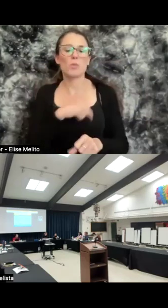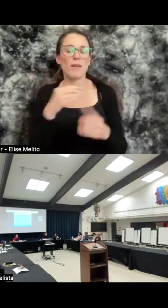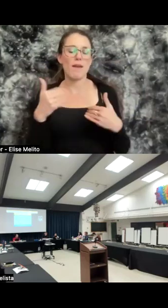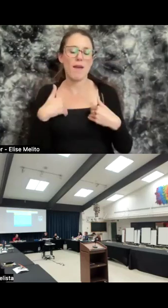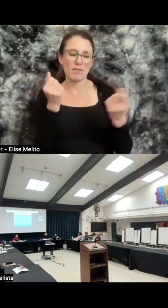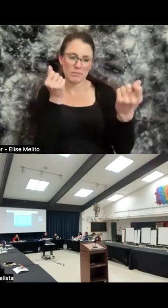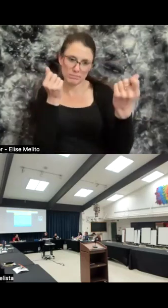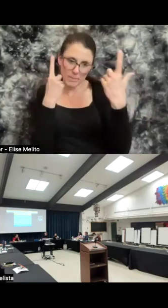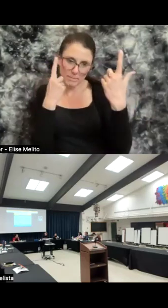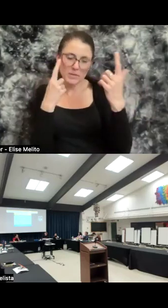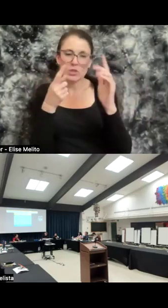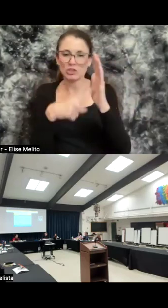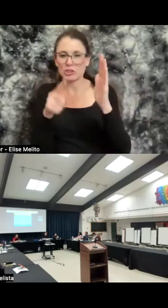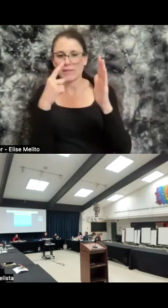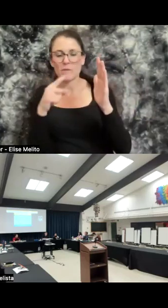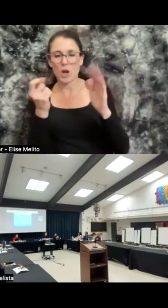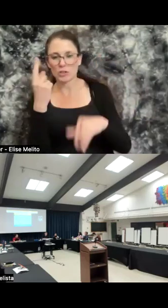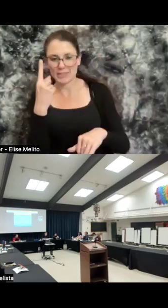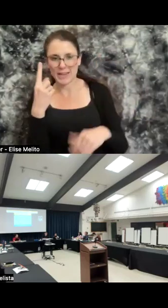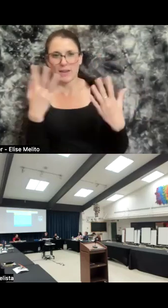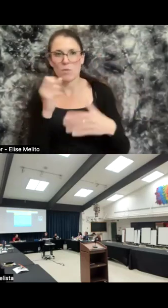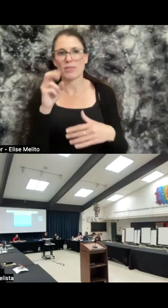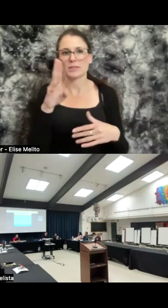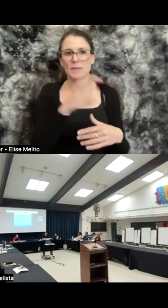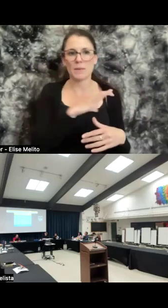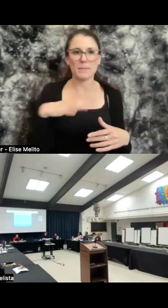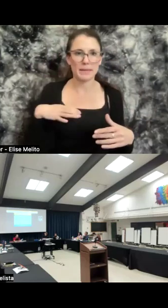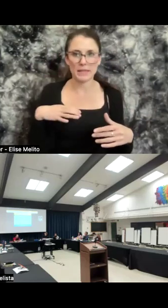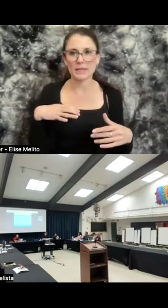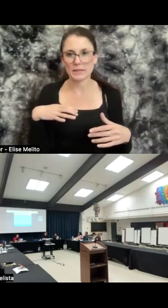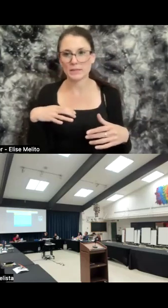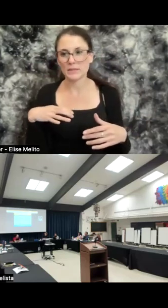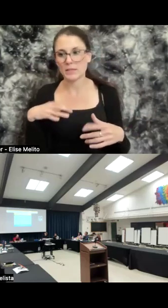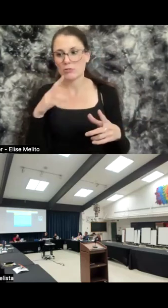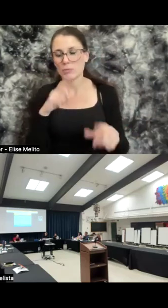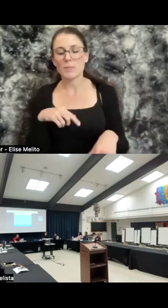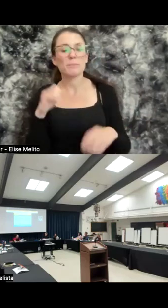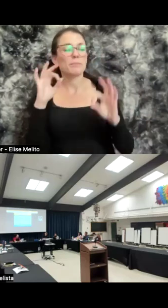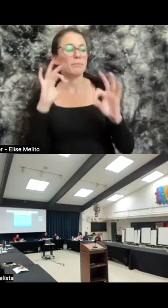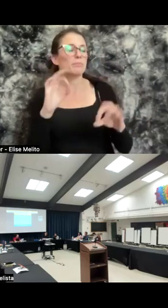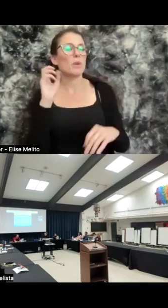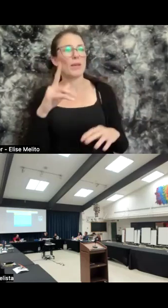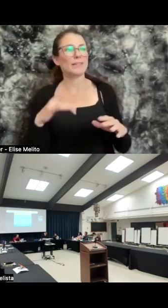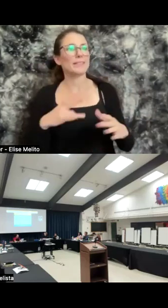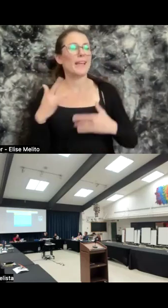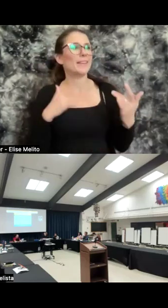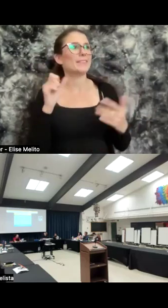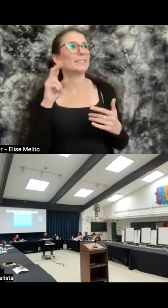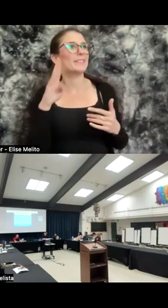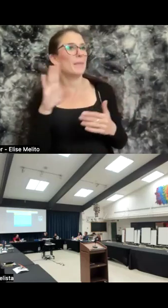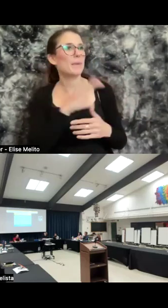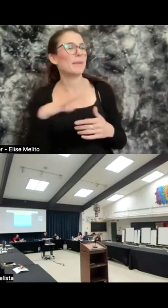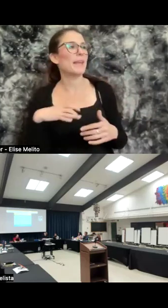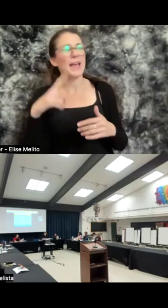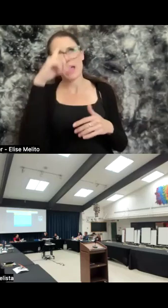understanding and check for understanding on what that subcommittee just reported. Very exciting subcommittee. I believe it's our